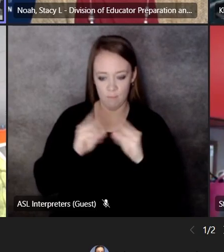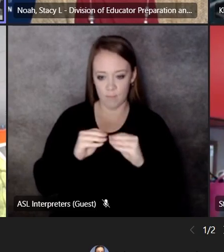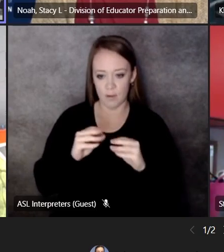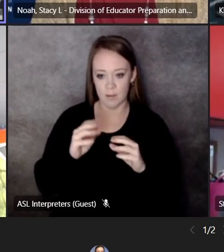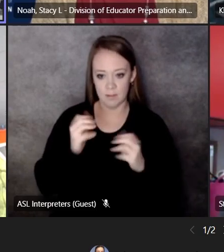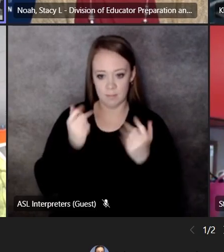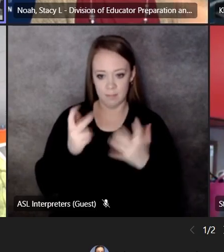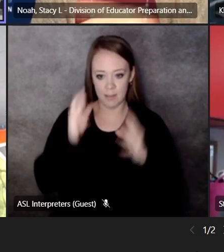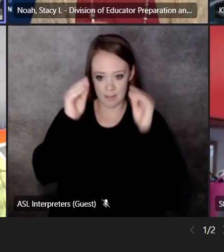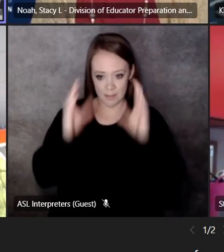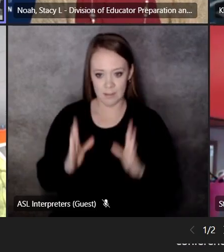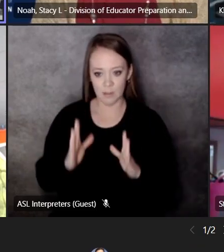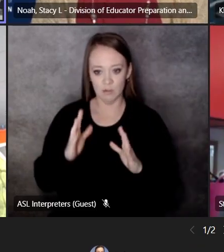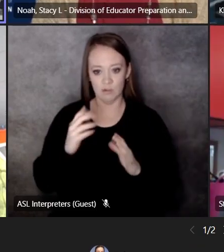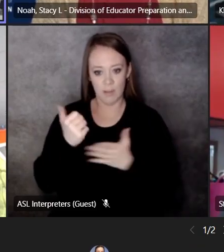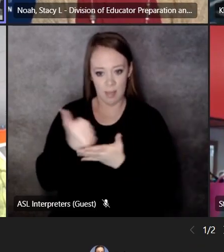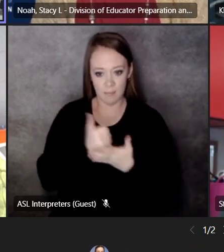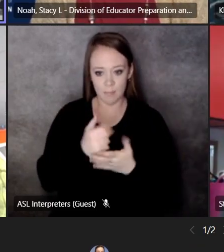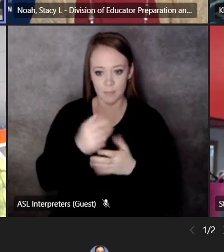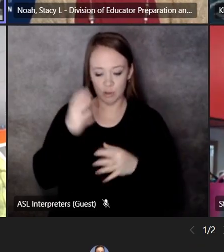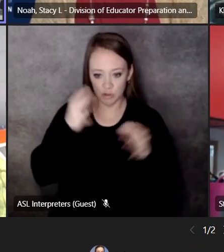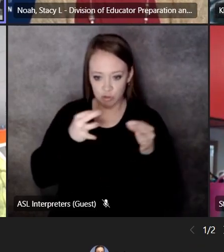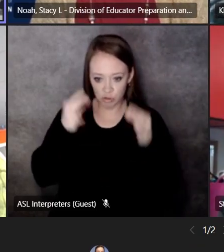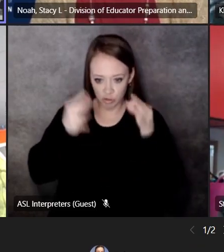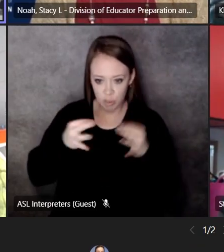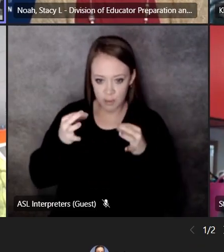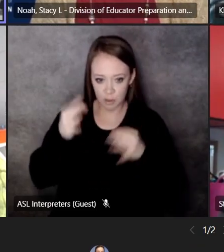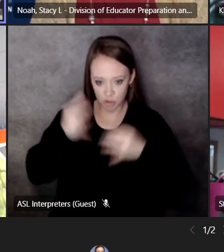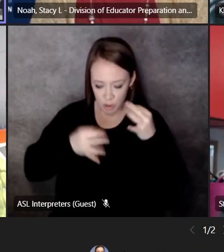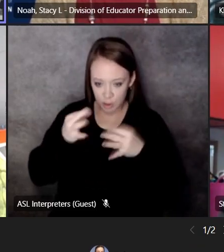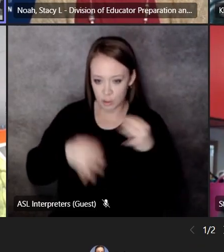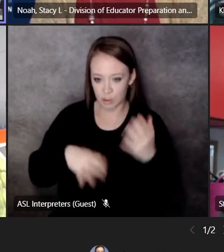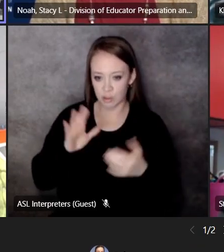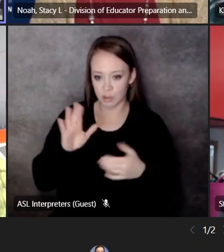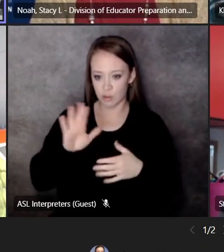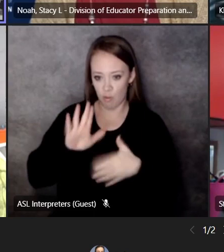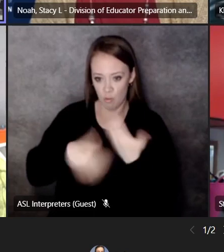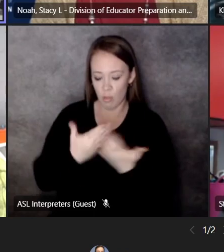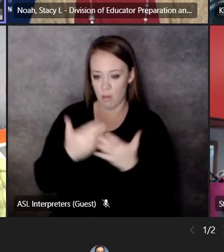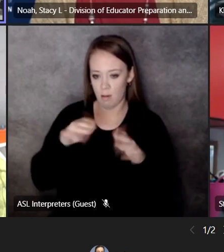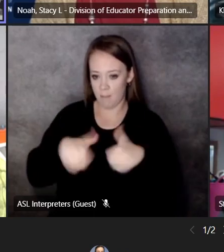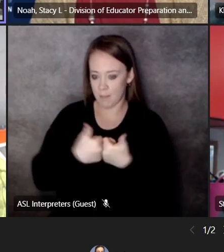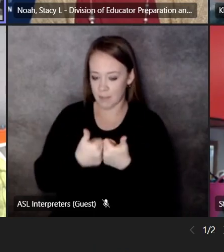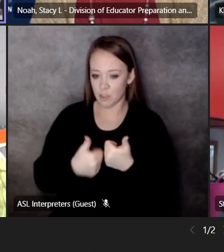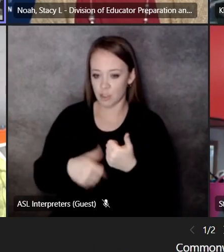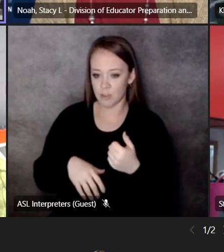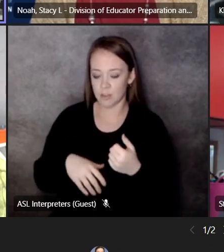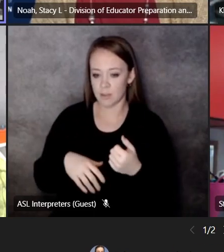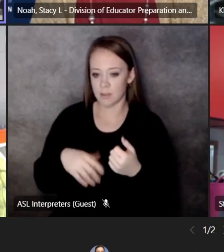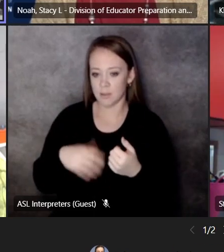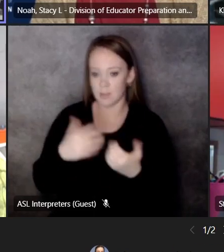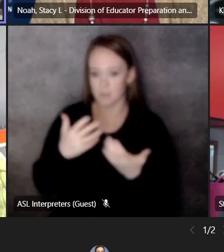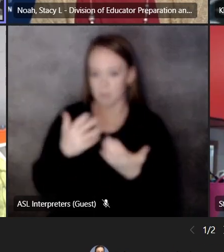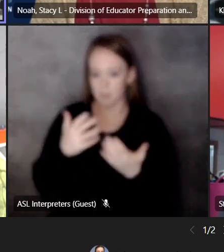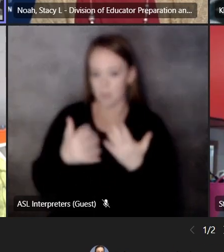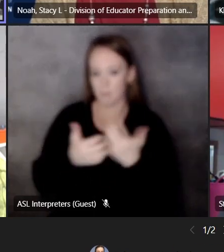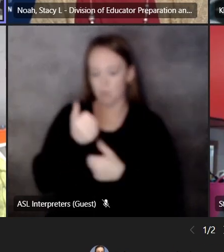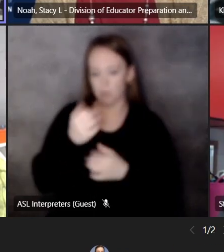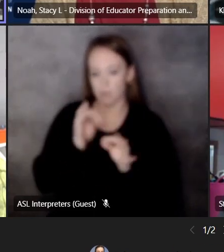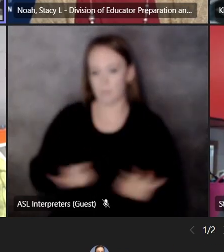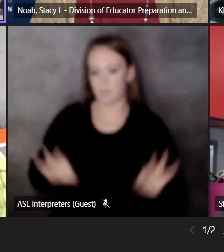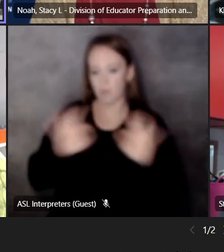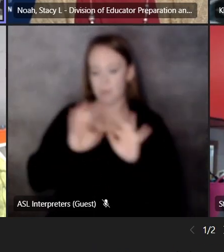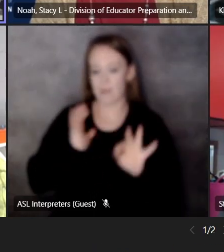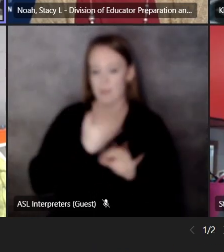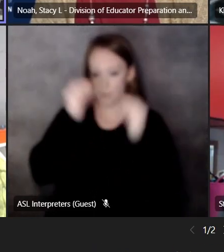judge our competitions, a total of under 118 persons in all. And most importantly are our teacher leaders who sponsor